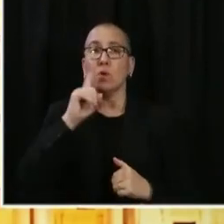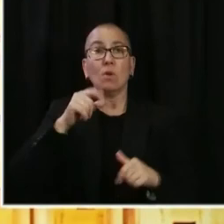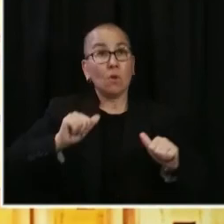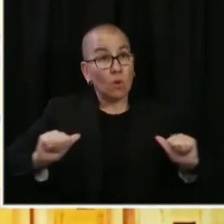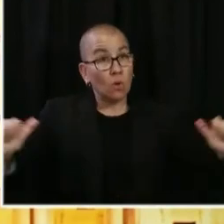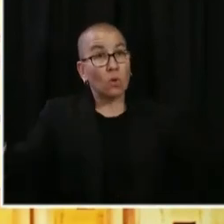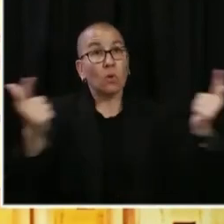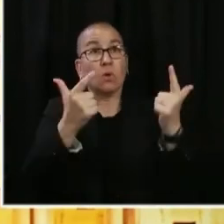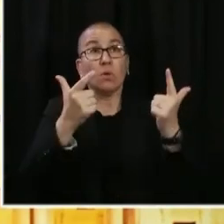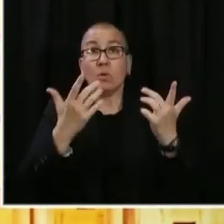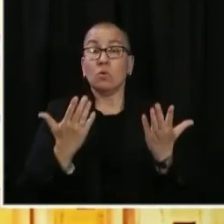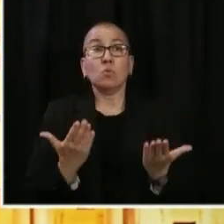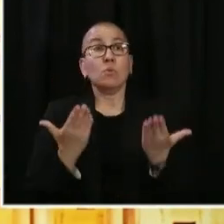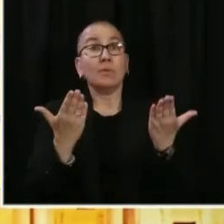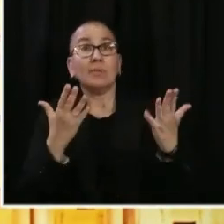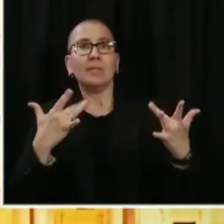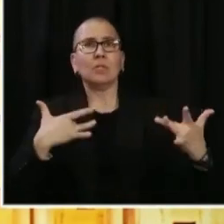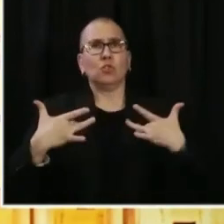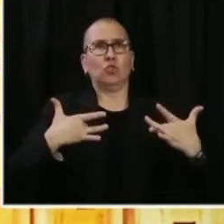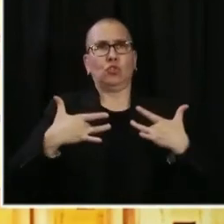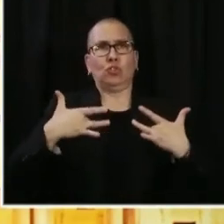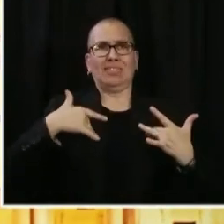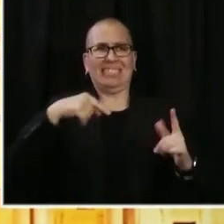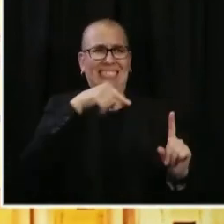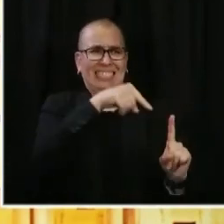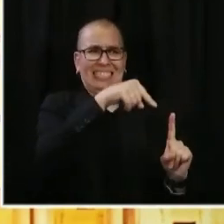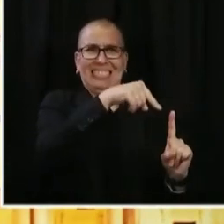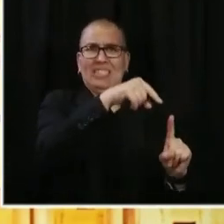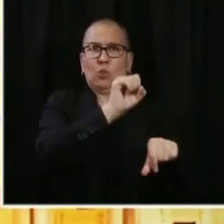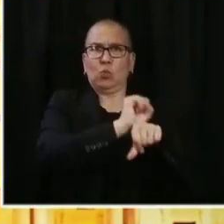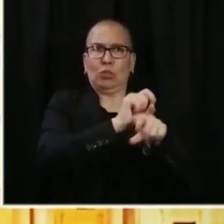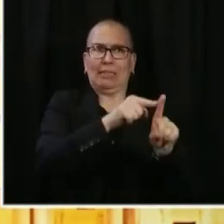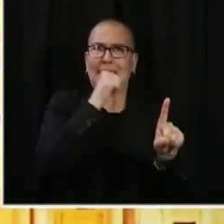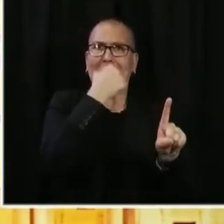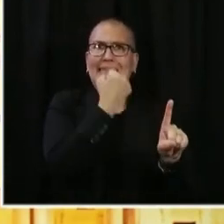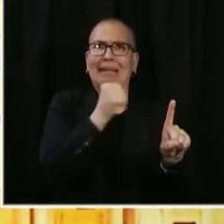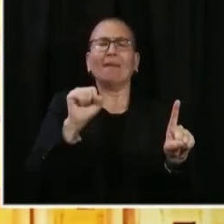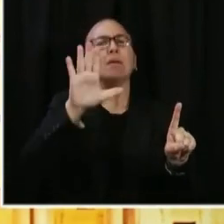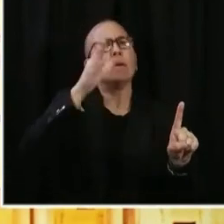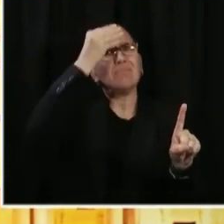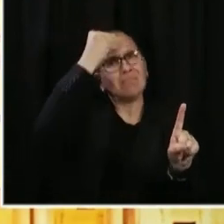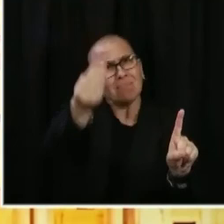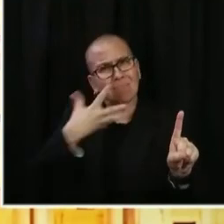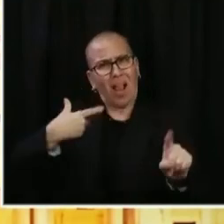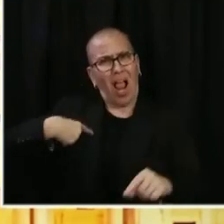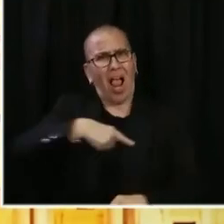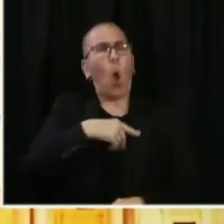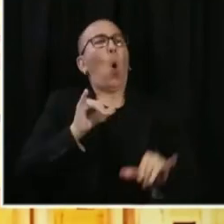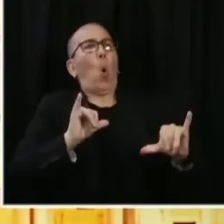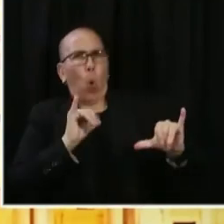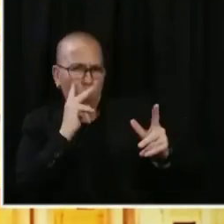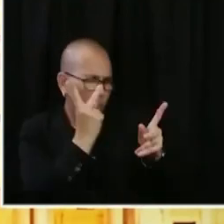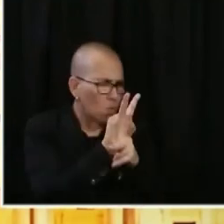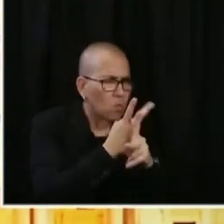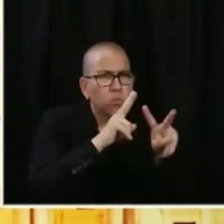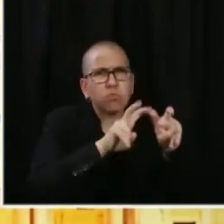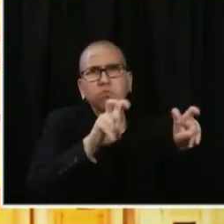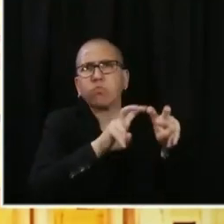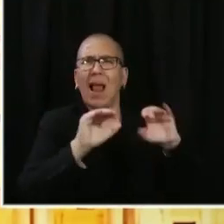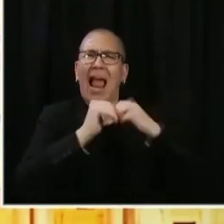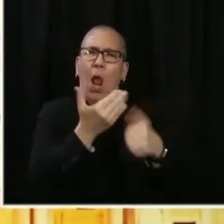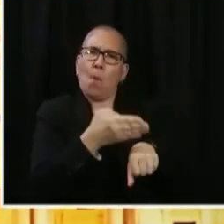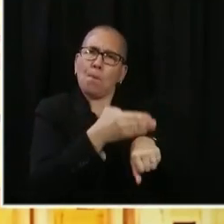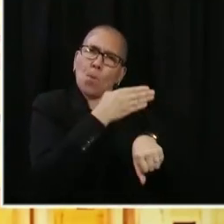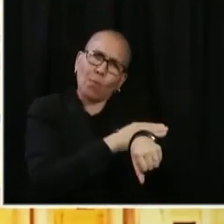concerns regarding the safety of their work environments without fear of discrimination or retaliation. As there is more interaction between people, we